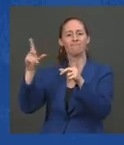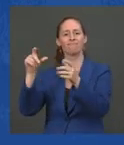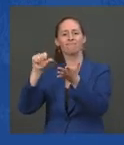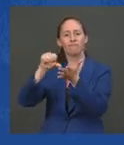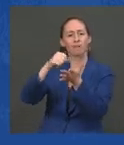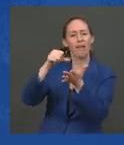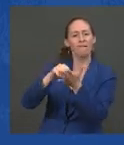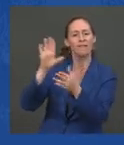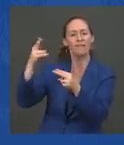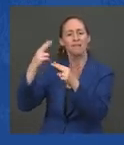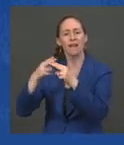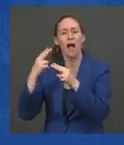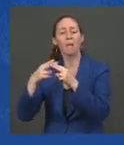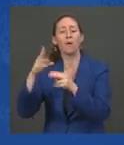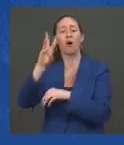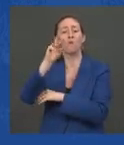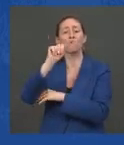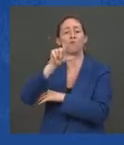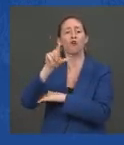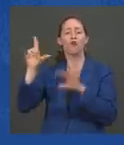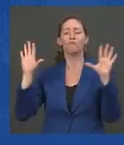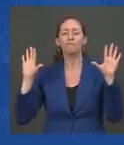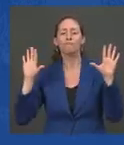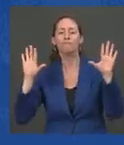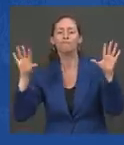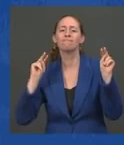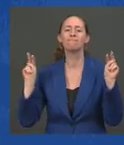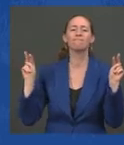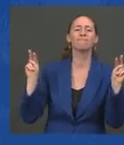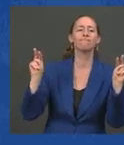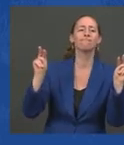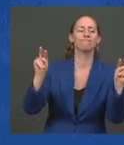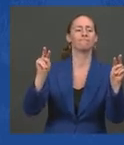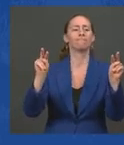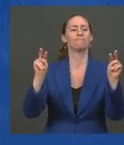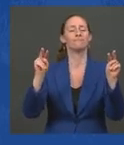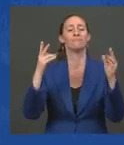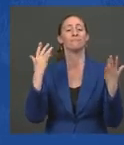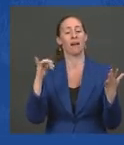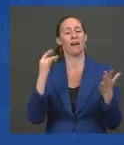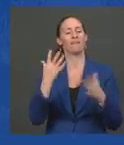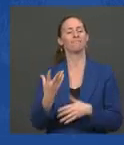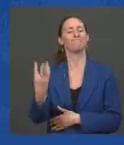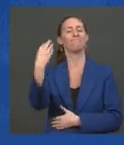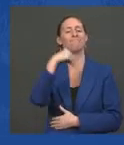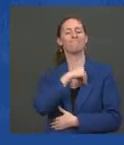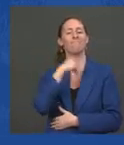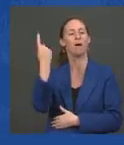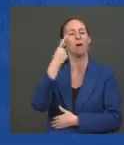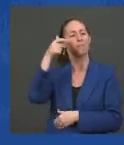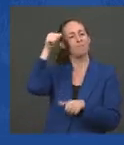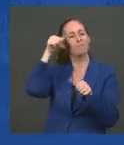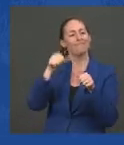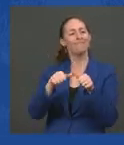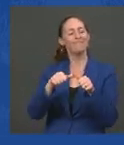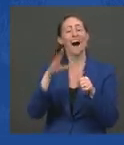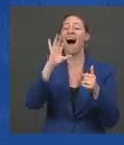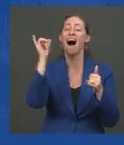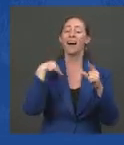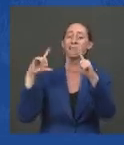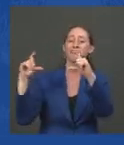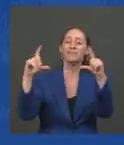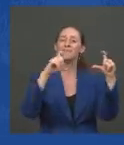walls, now etched in their hearts and on their smartphones.